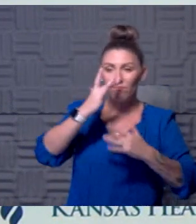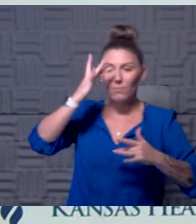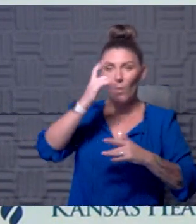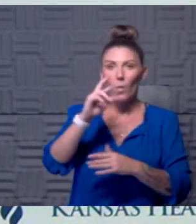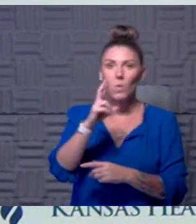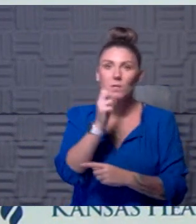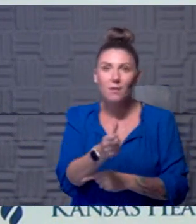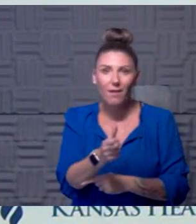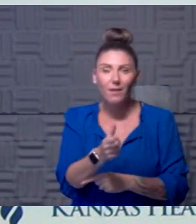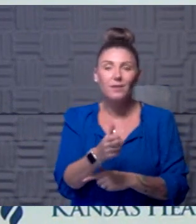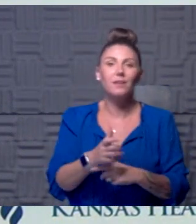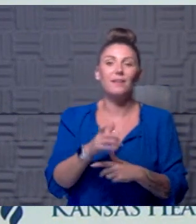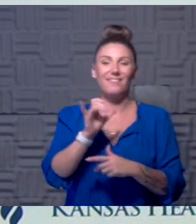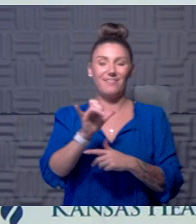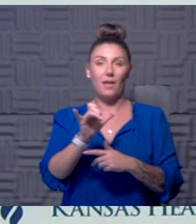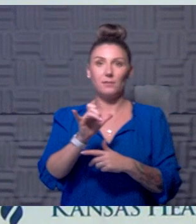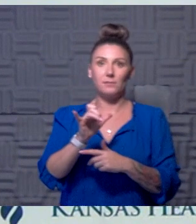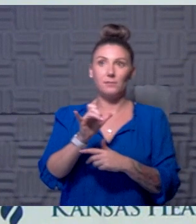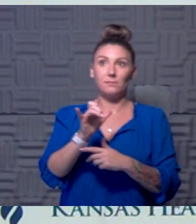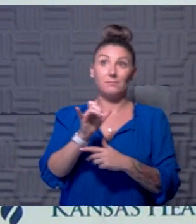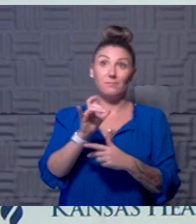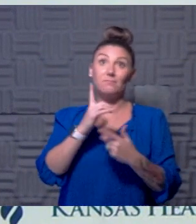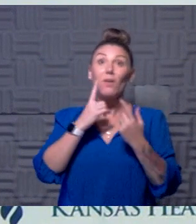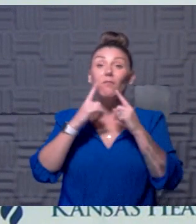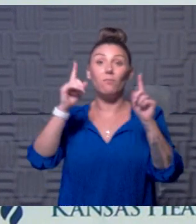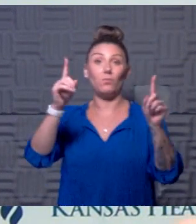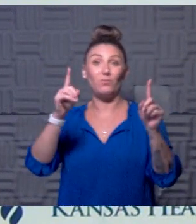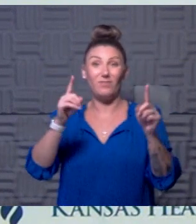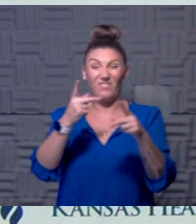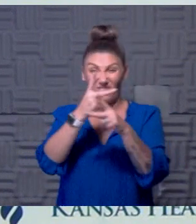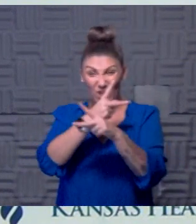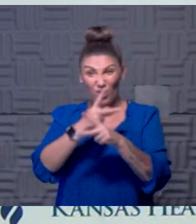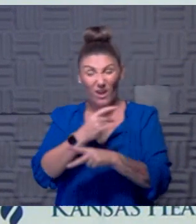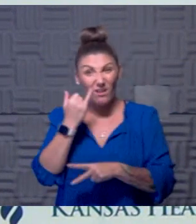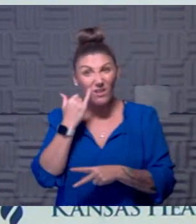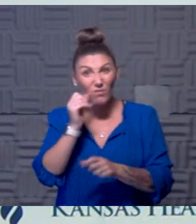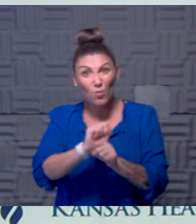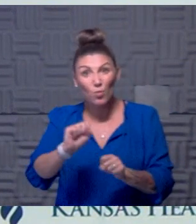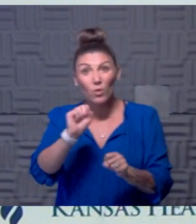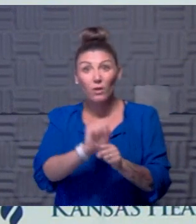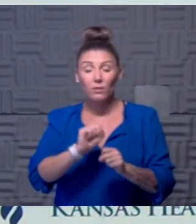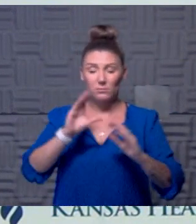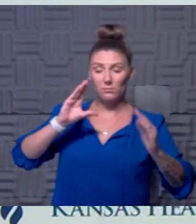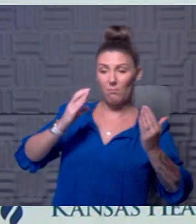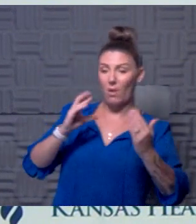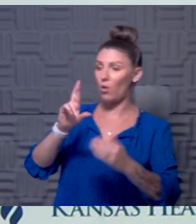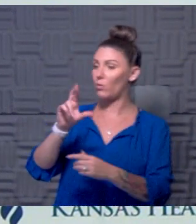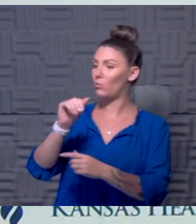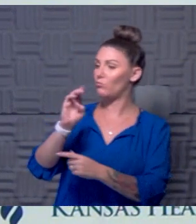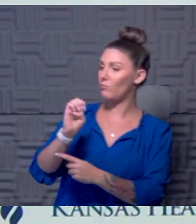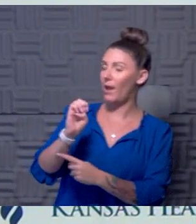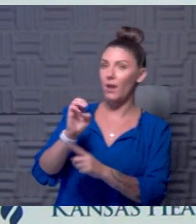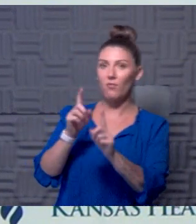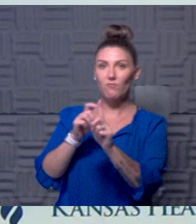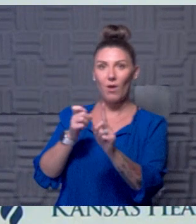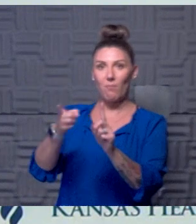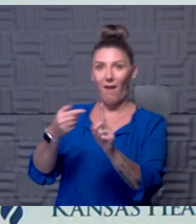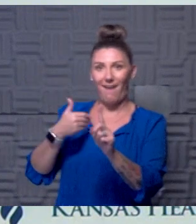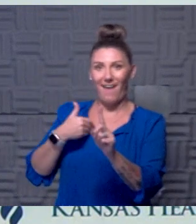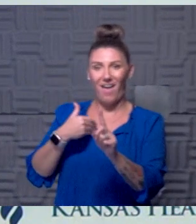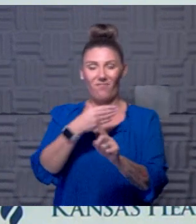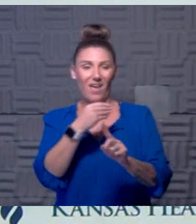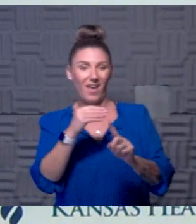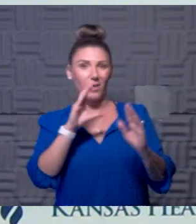that's how we ultimately find out if the vaccine works, by comparing the rate of people that get the disease among those that were